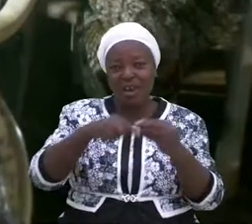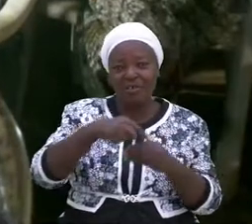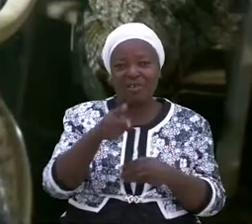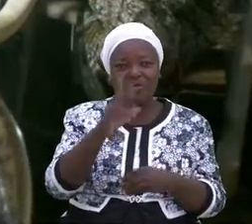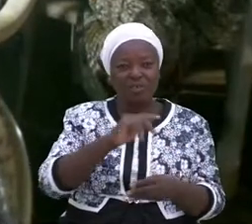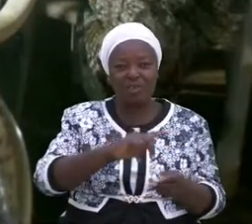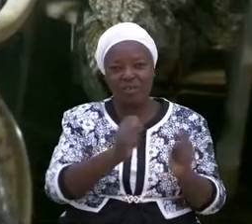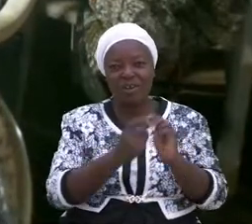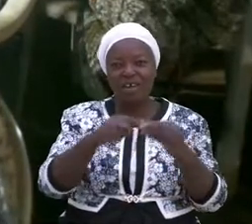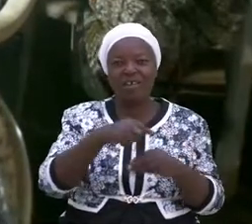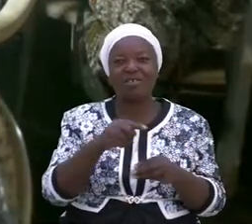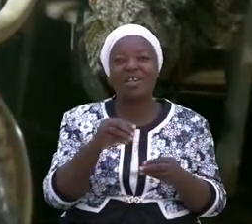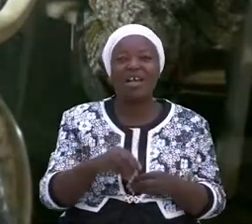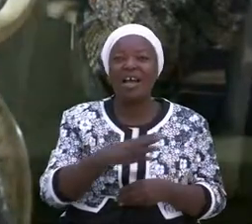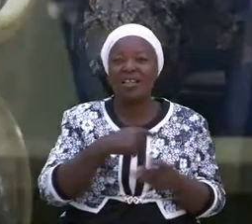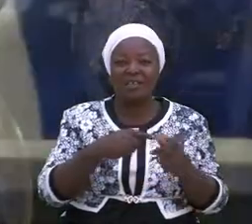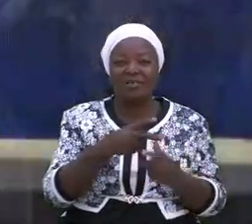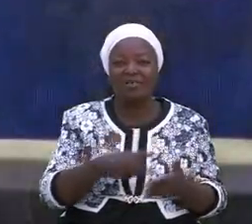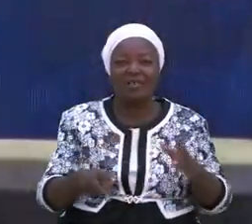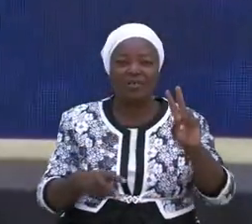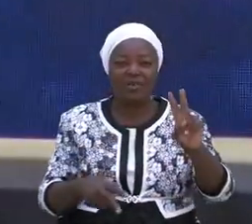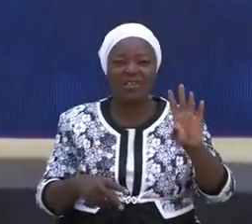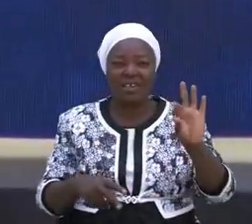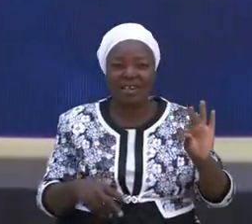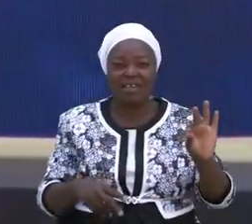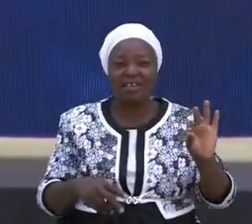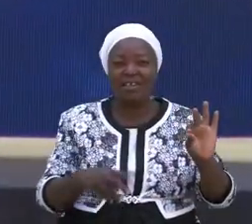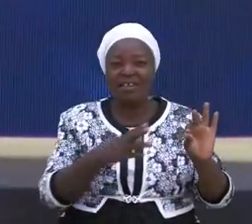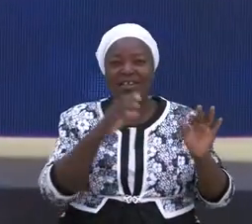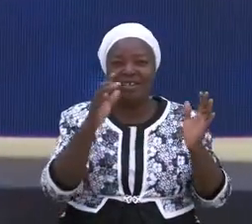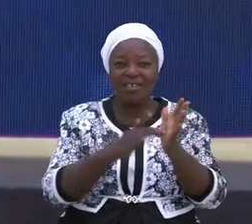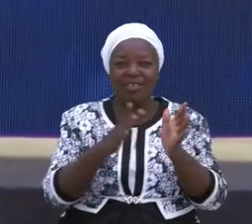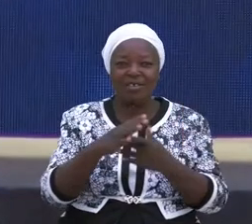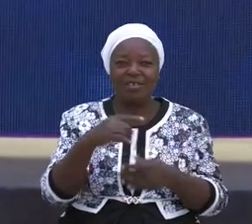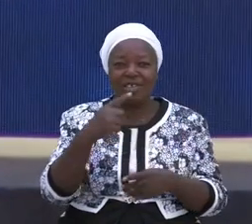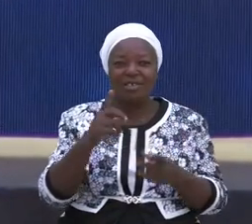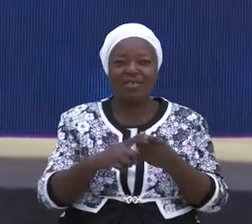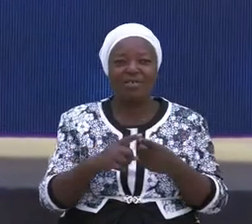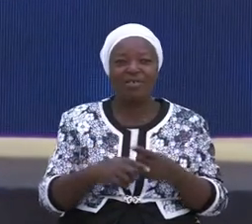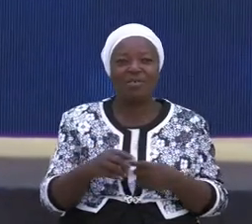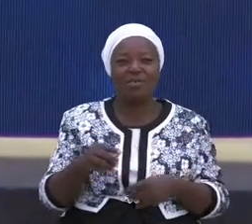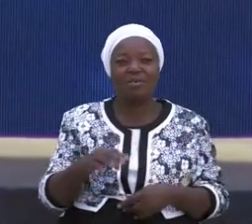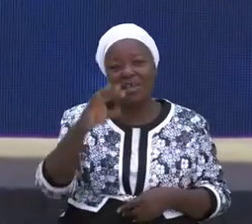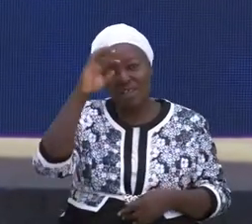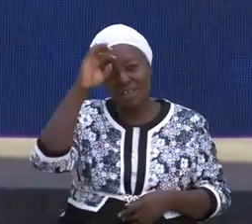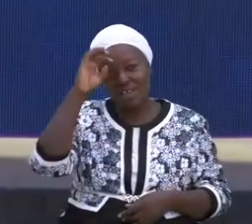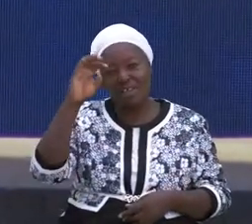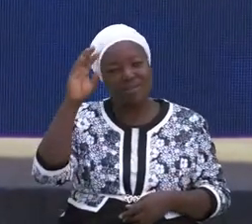verse 29, Jesus says unto him, Thomas,